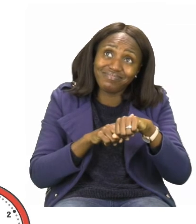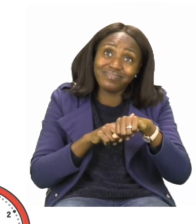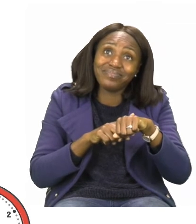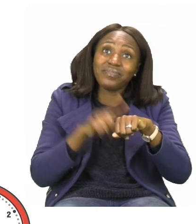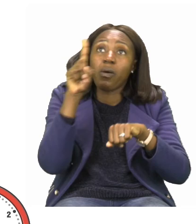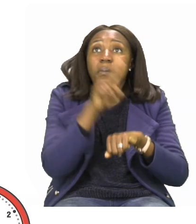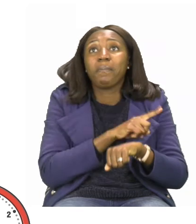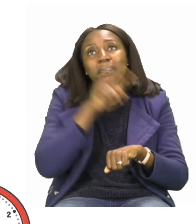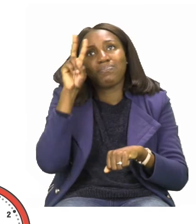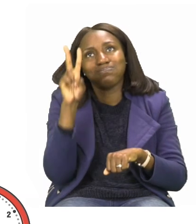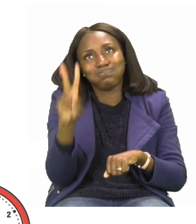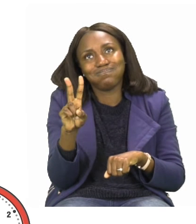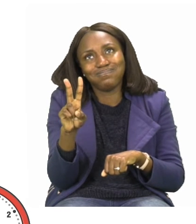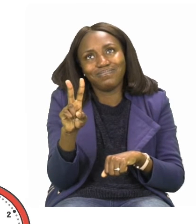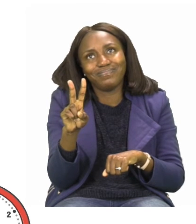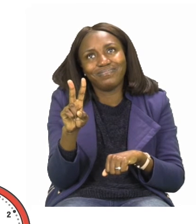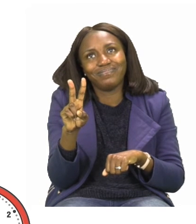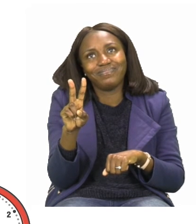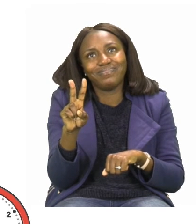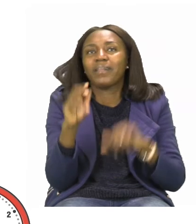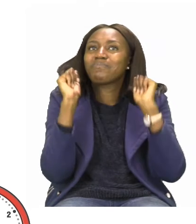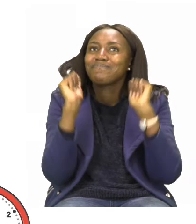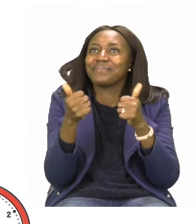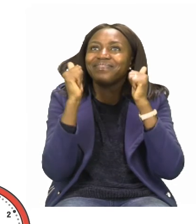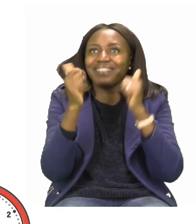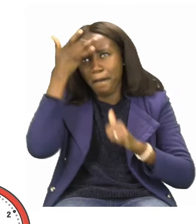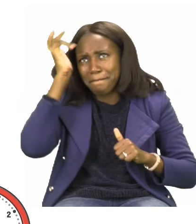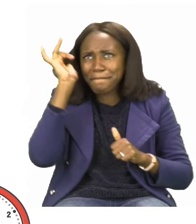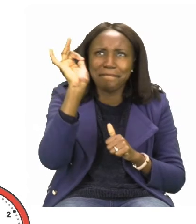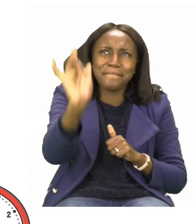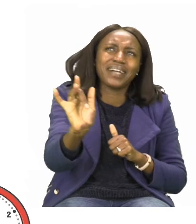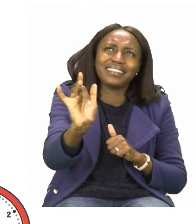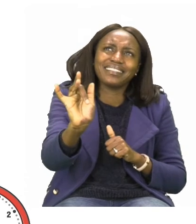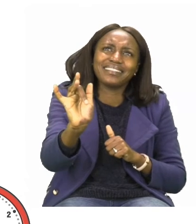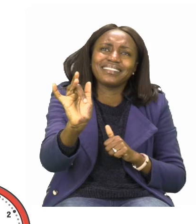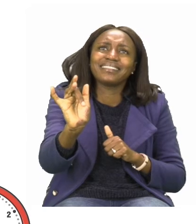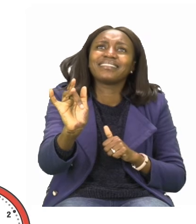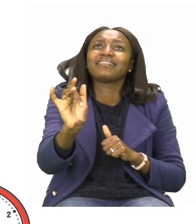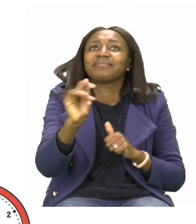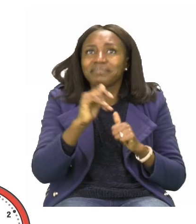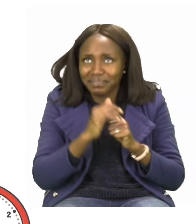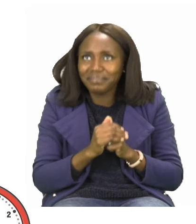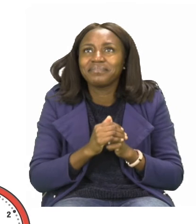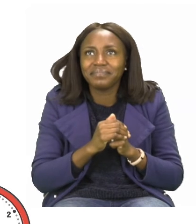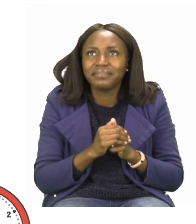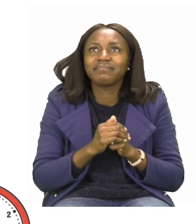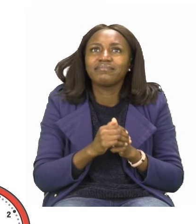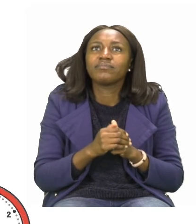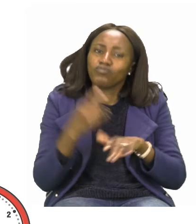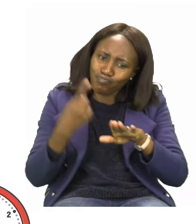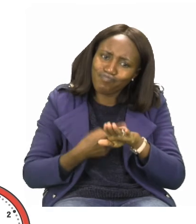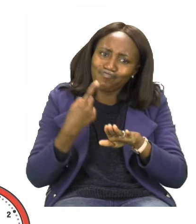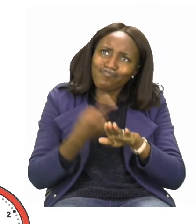If you said 12 o'clock, well done, you are clever, because no matter where the small hand is